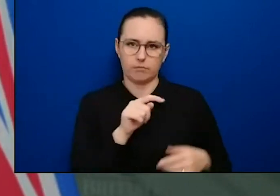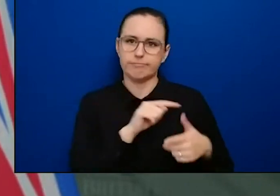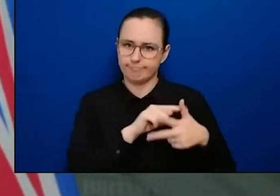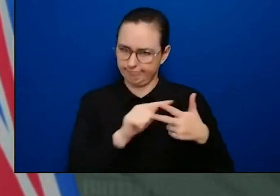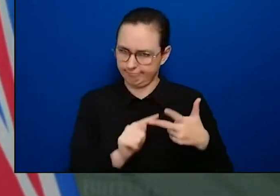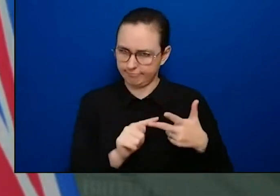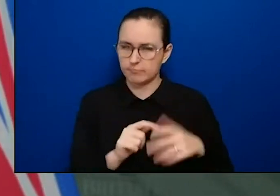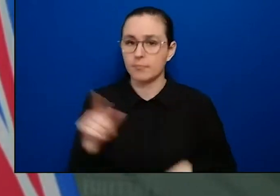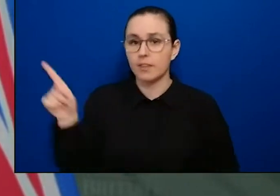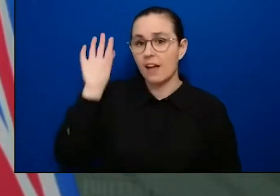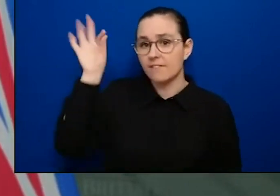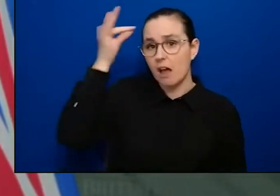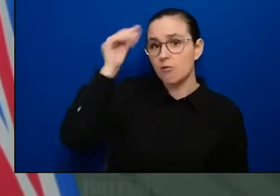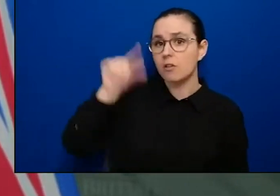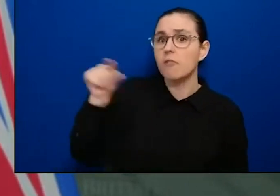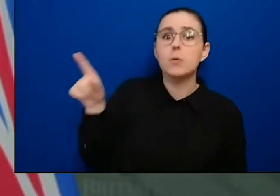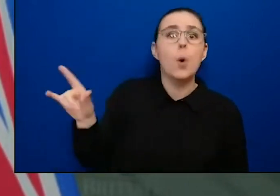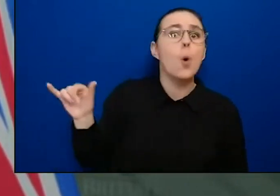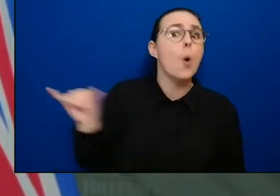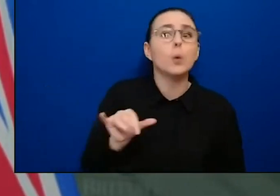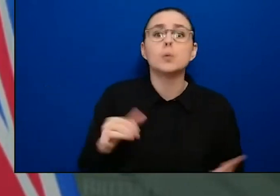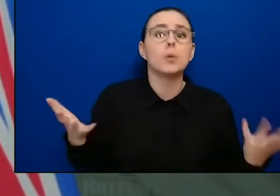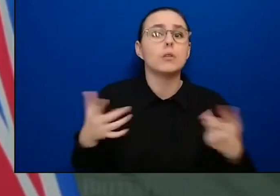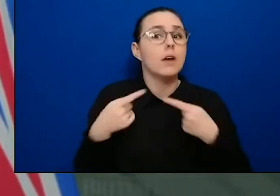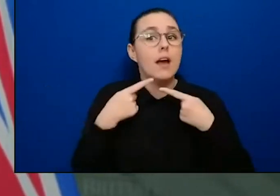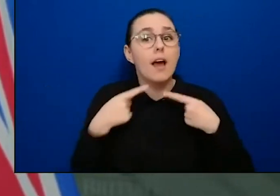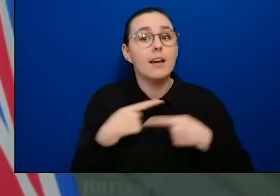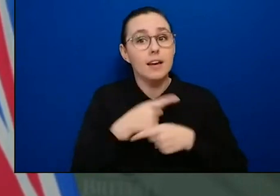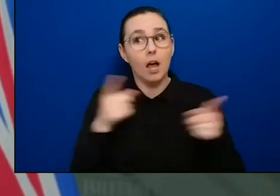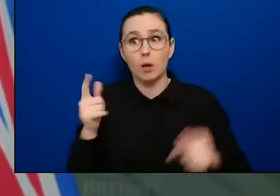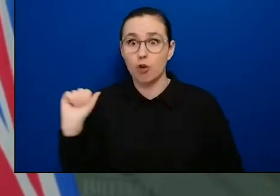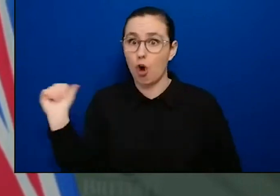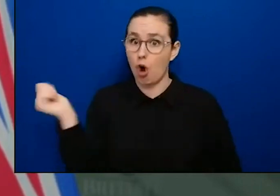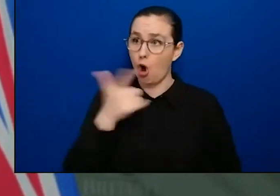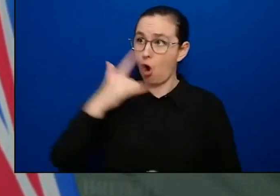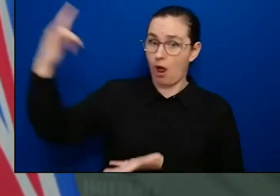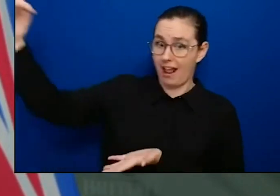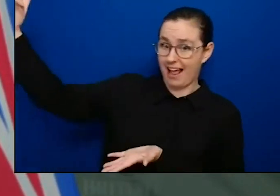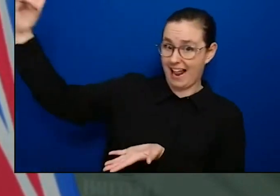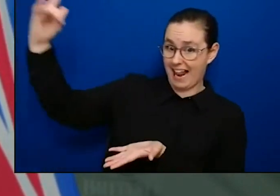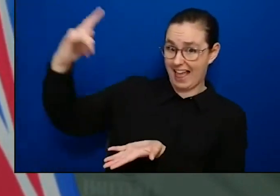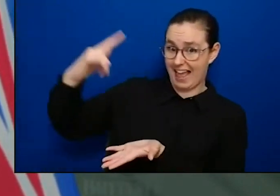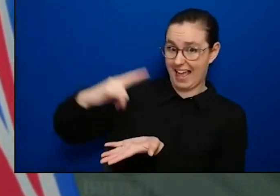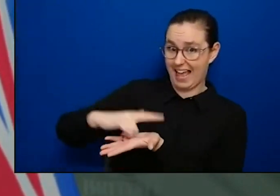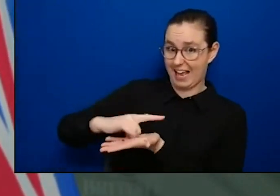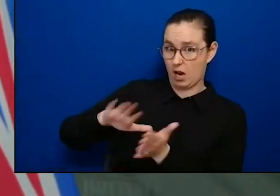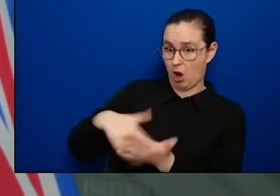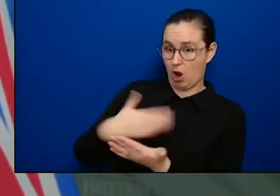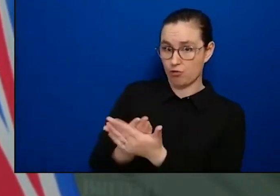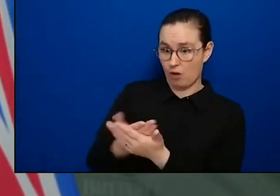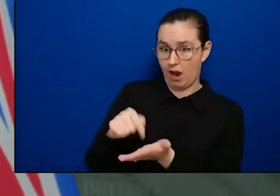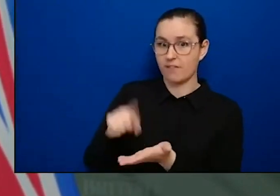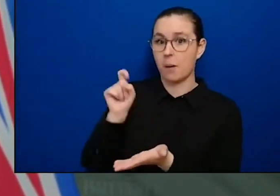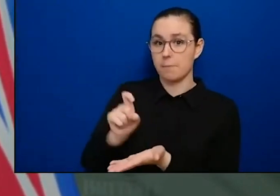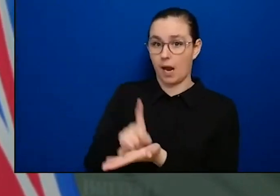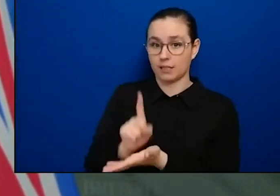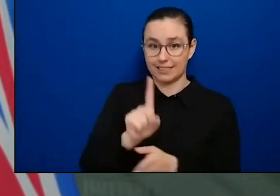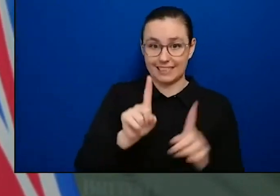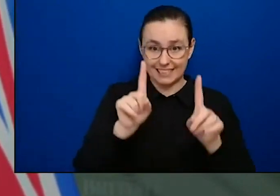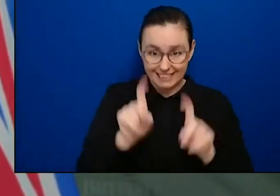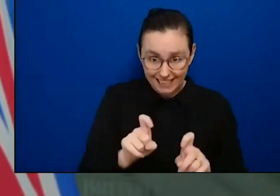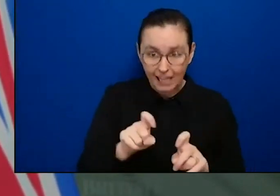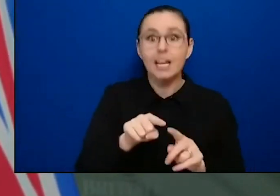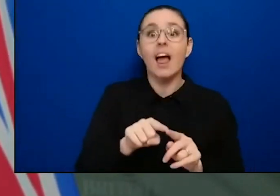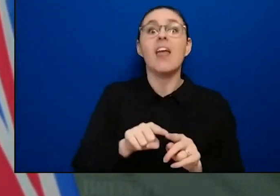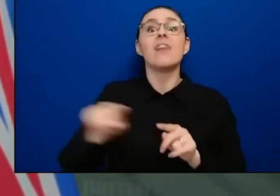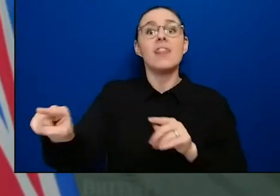they'll be requiring all air arrivals except from the United States to have arrival tests and self-isolate while waiting for results.